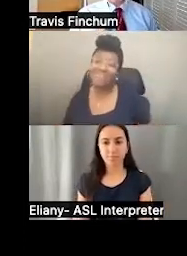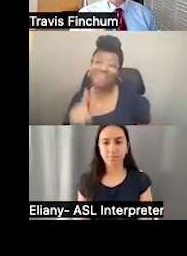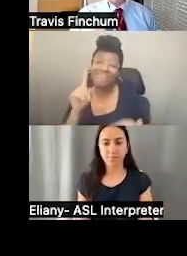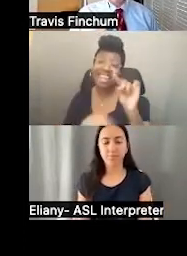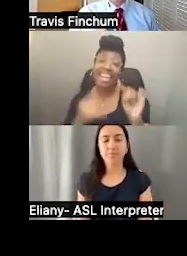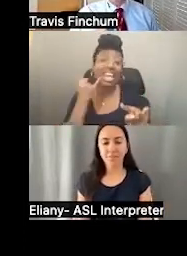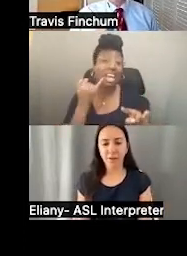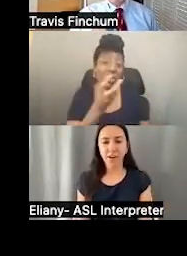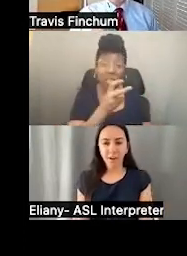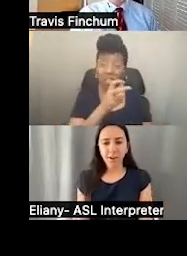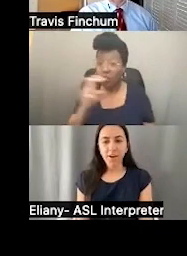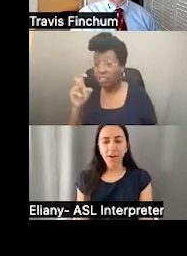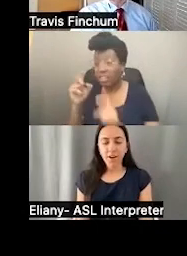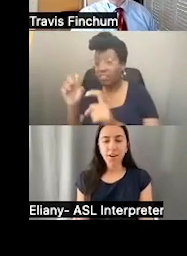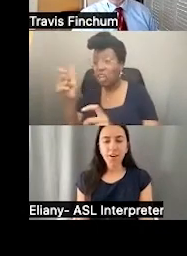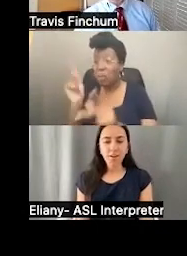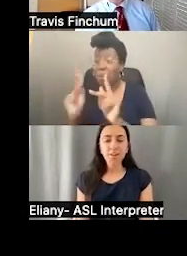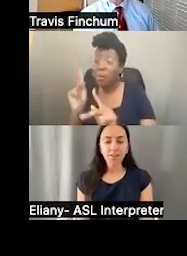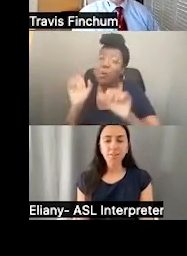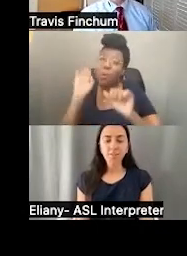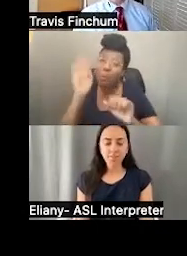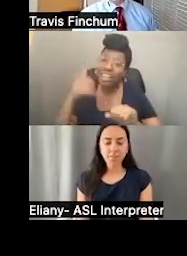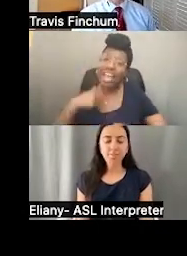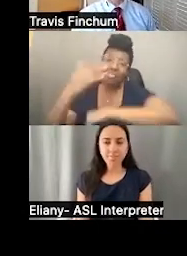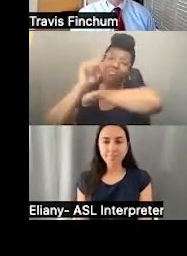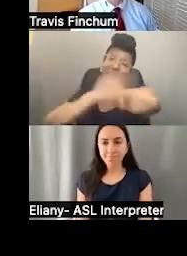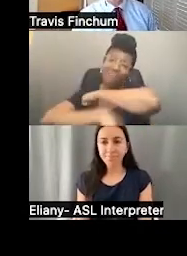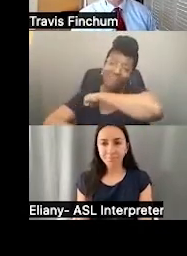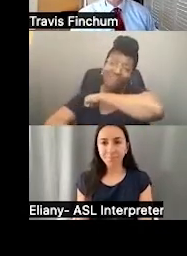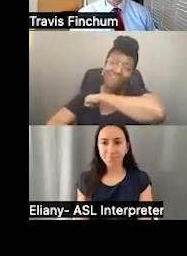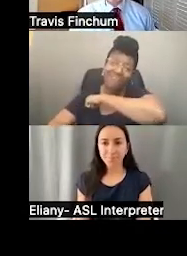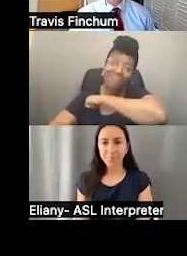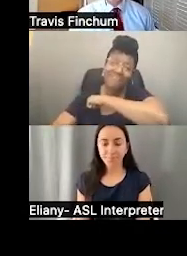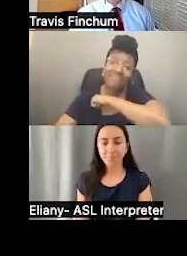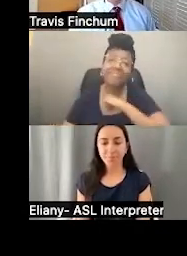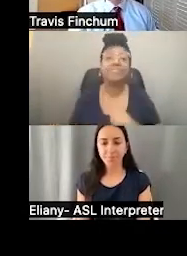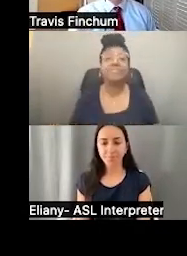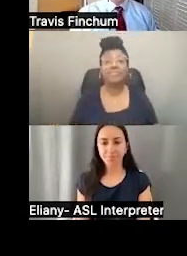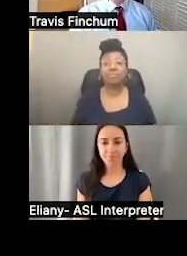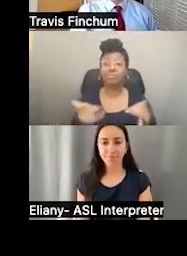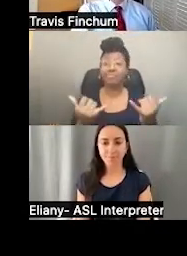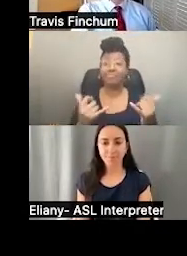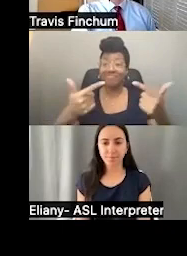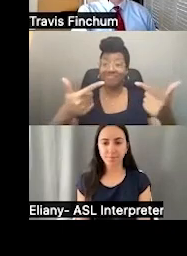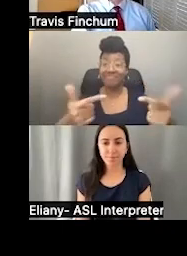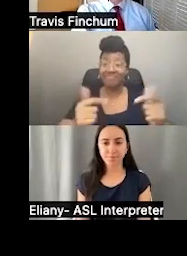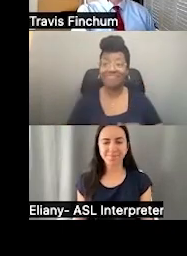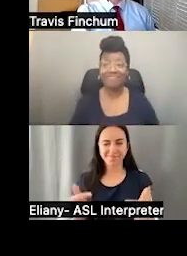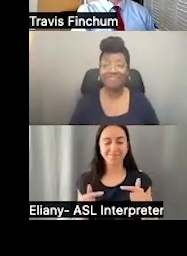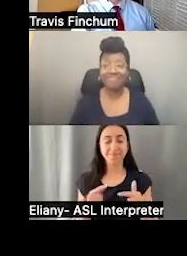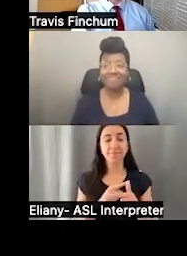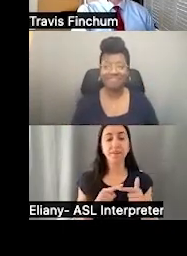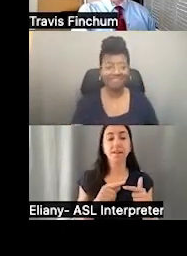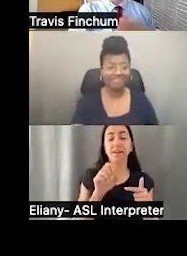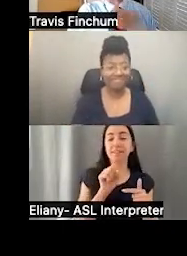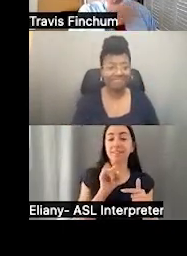the Medicaid. So Medicaid has a lien against these trusts when an individual passes away, but not the SSI check